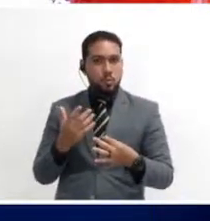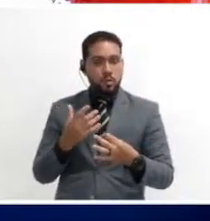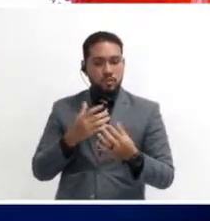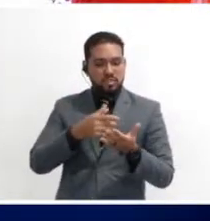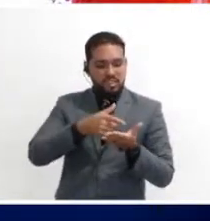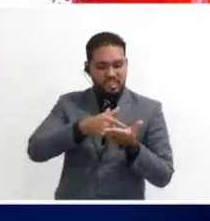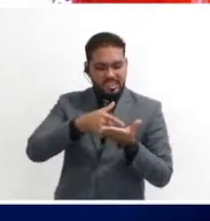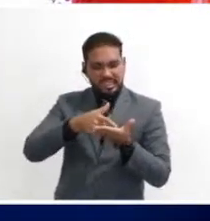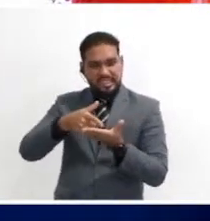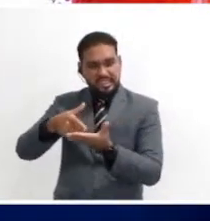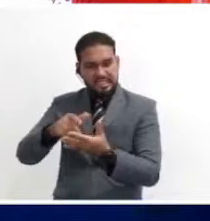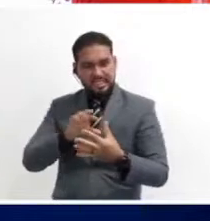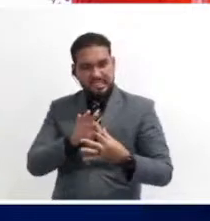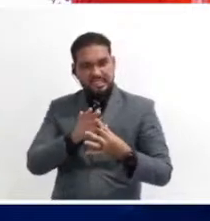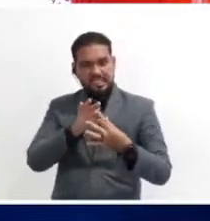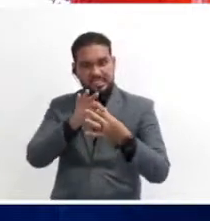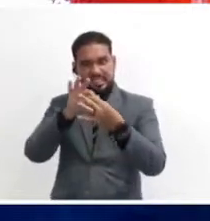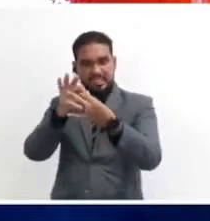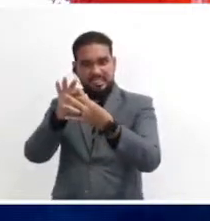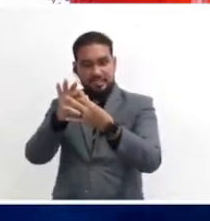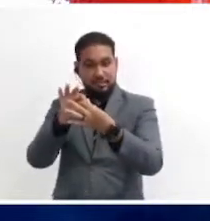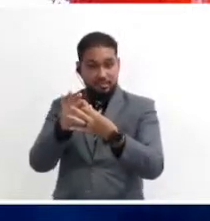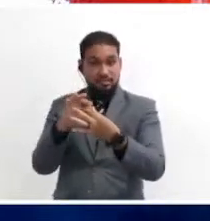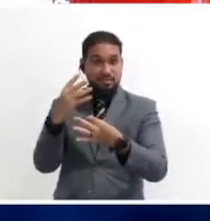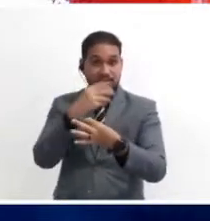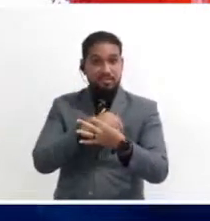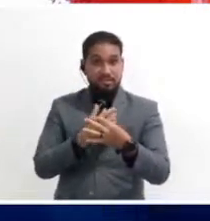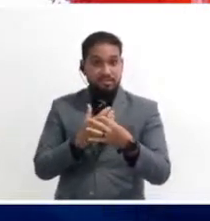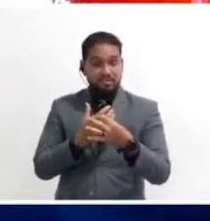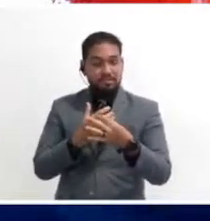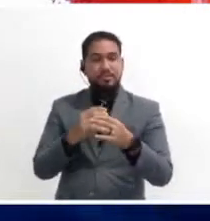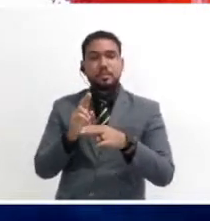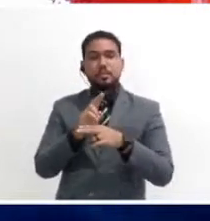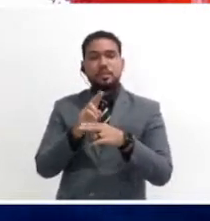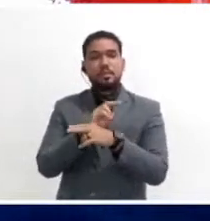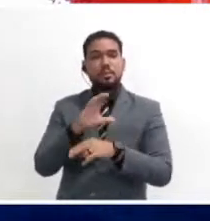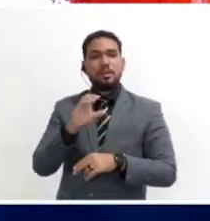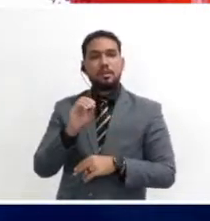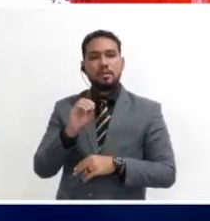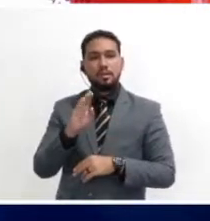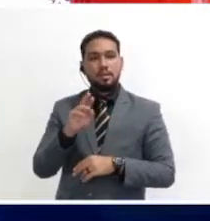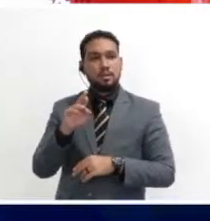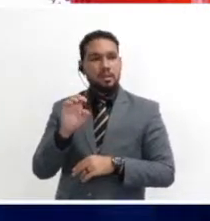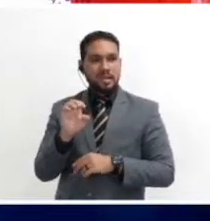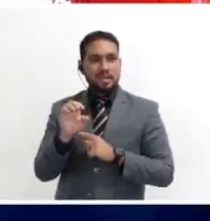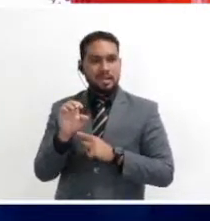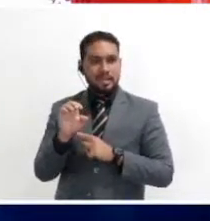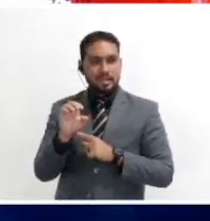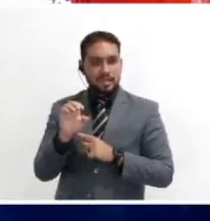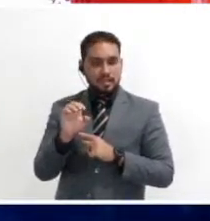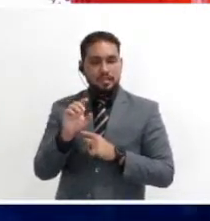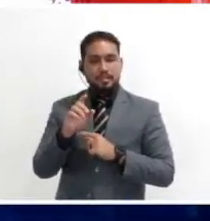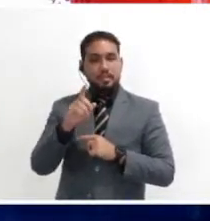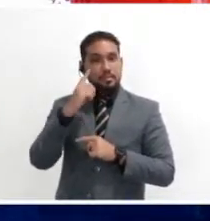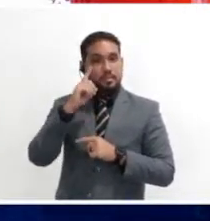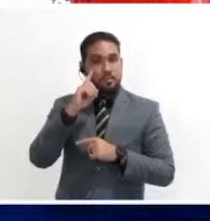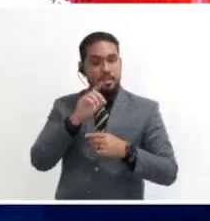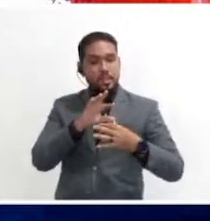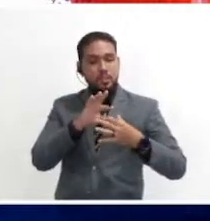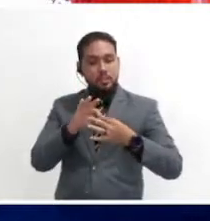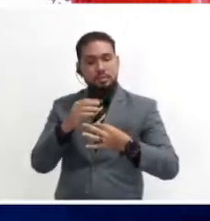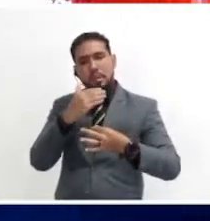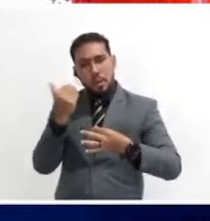posts. We call those TMVs or through mold vias because they're going to eventually go through another molding